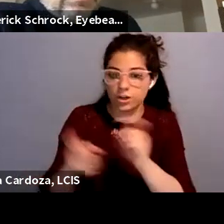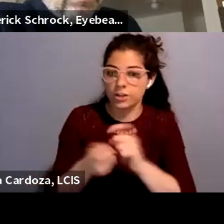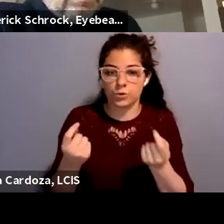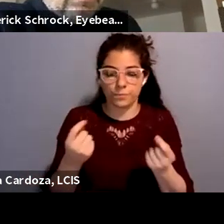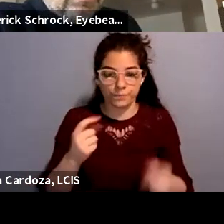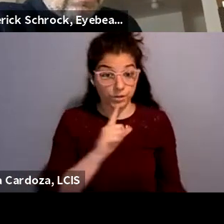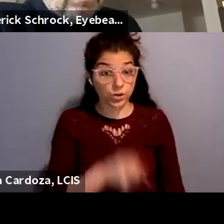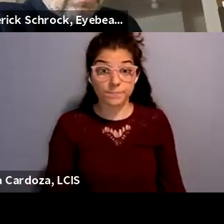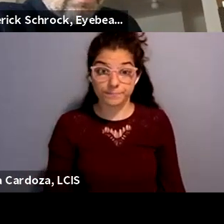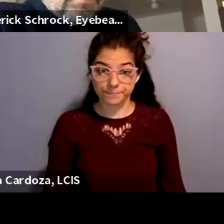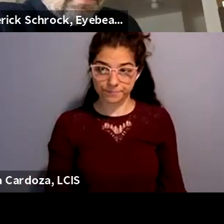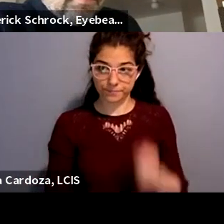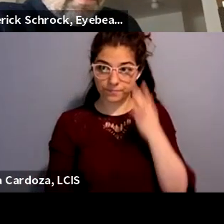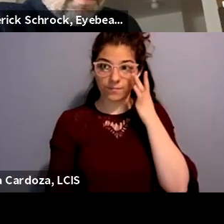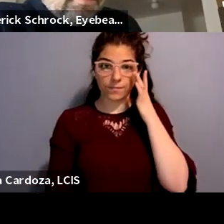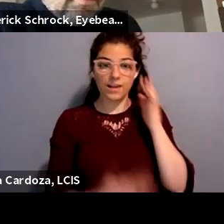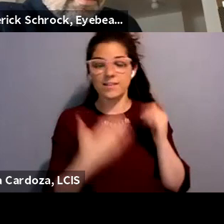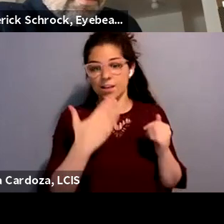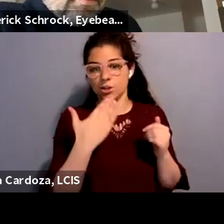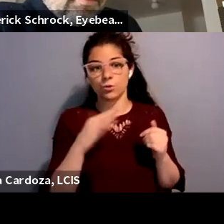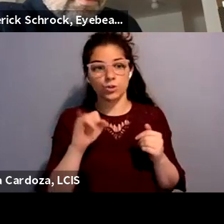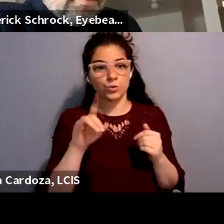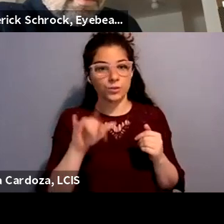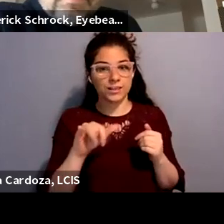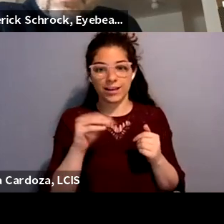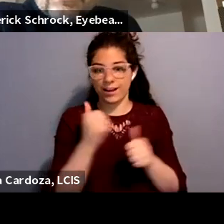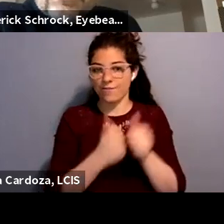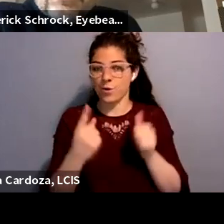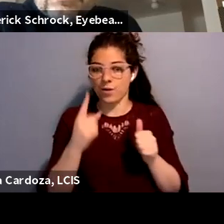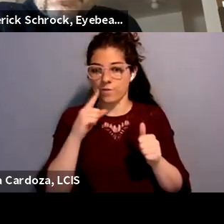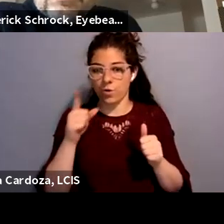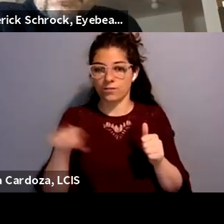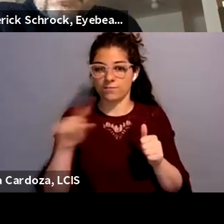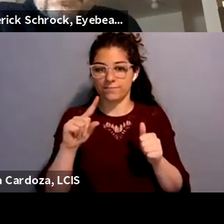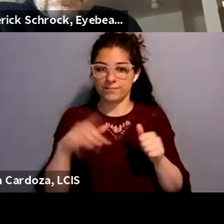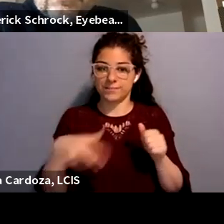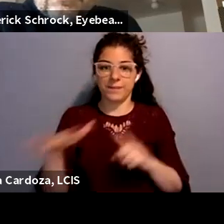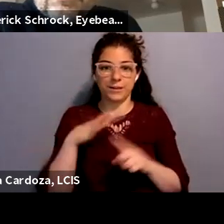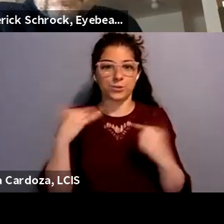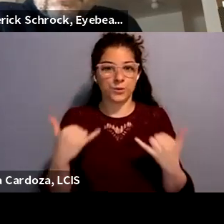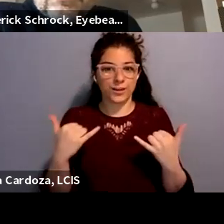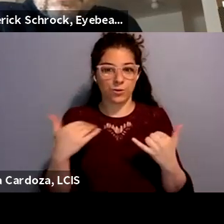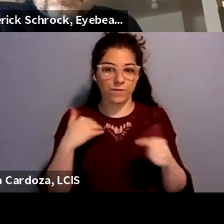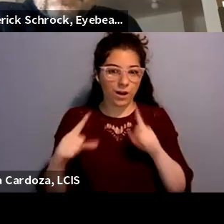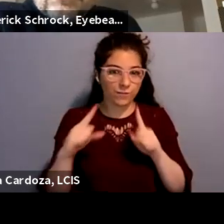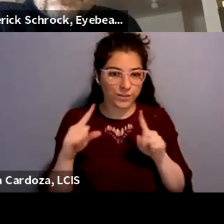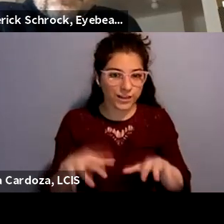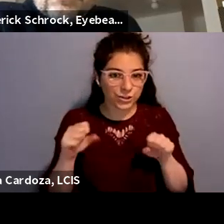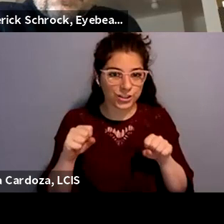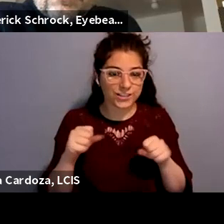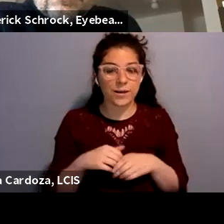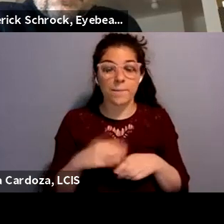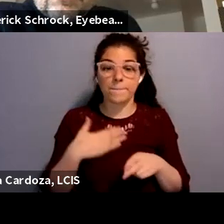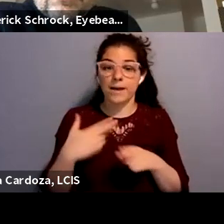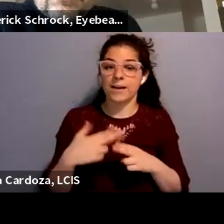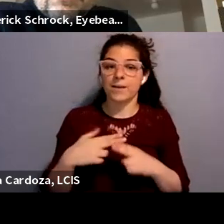Sure. So thank you, Judy, and thank you everyone for giving us the space today to have this conversation. My name is